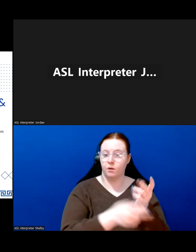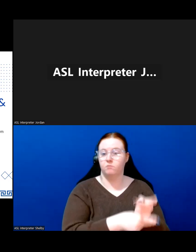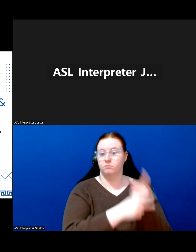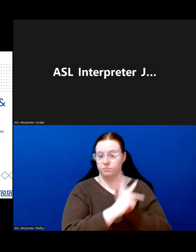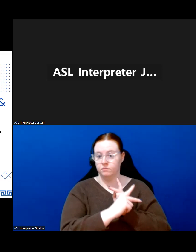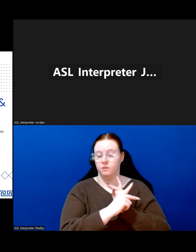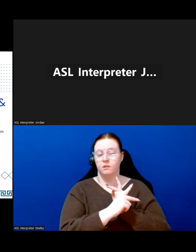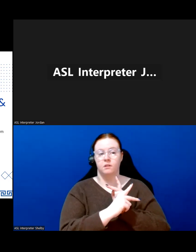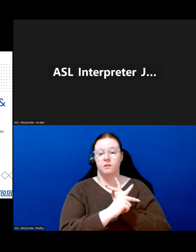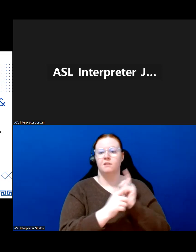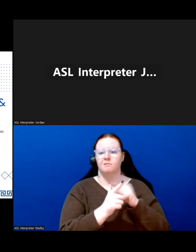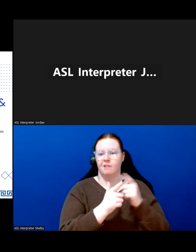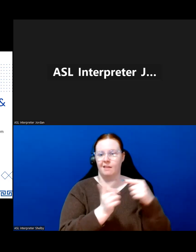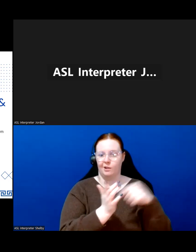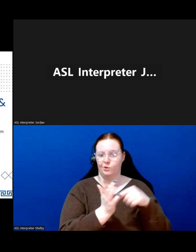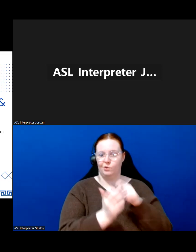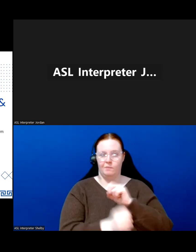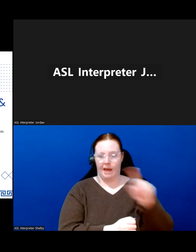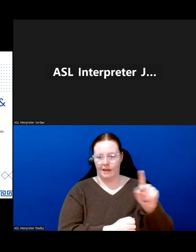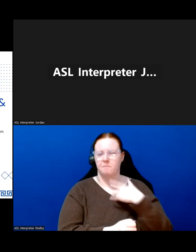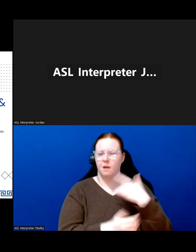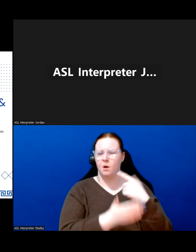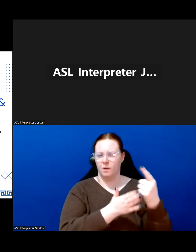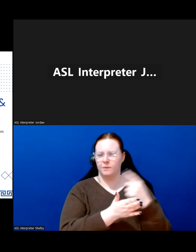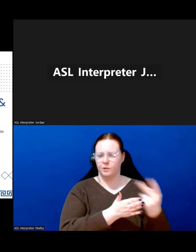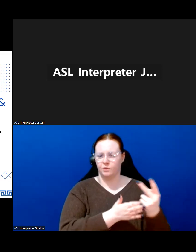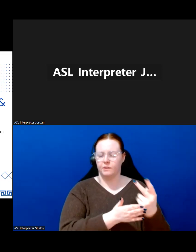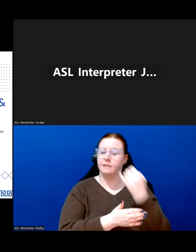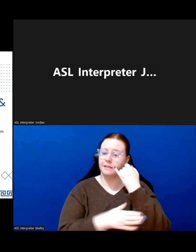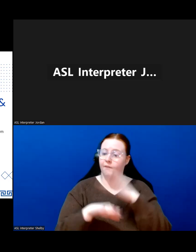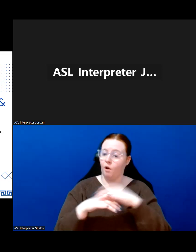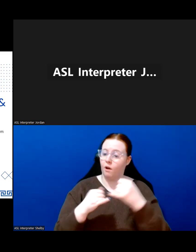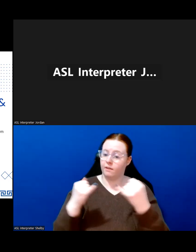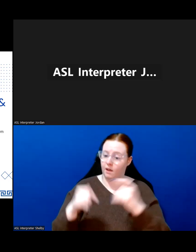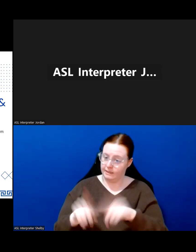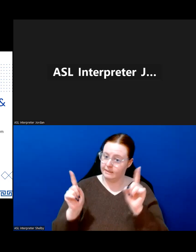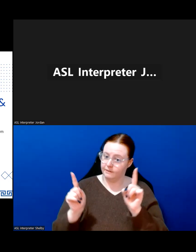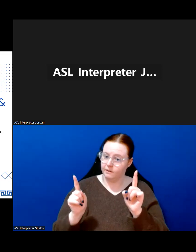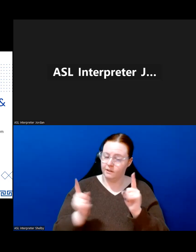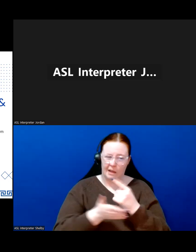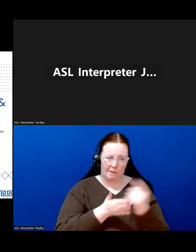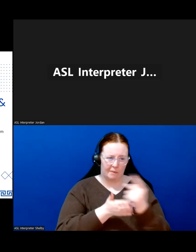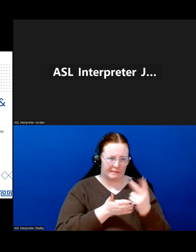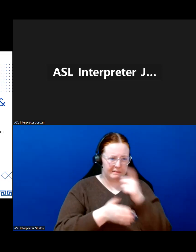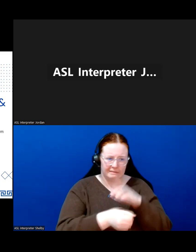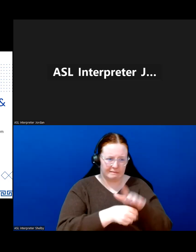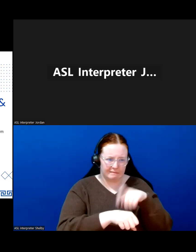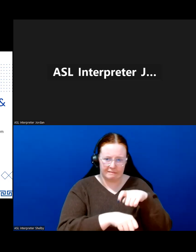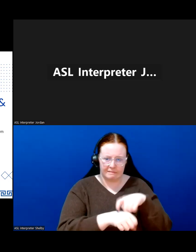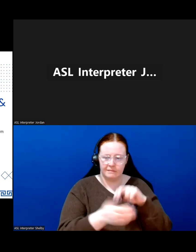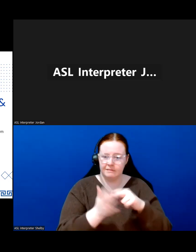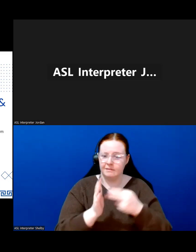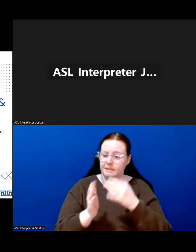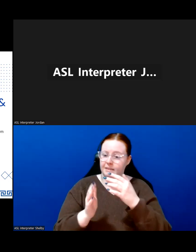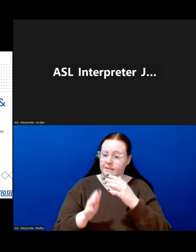copies? Ebooks are due within 1 to 2 weeks, um, which often is too short.